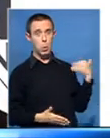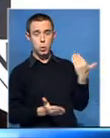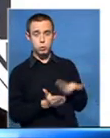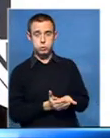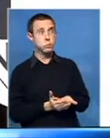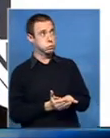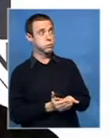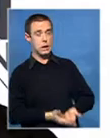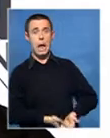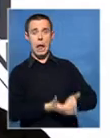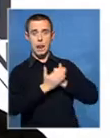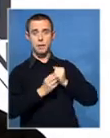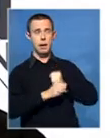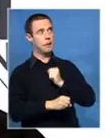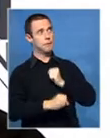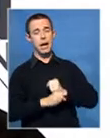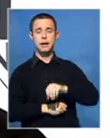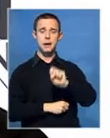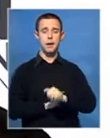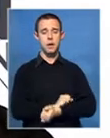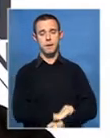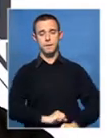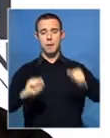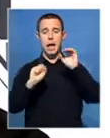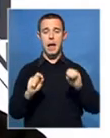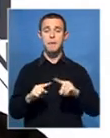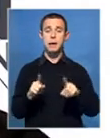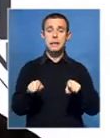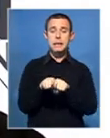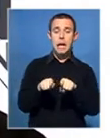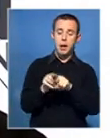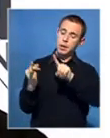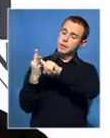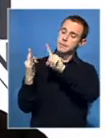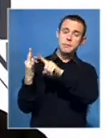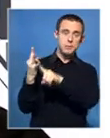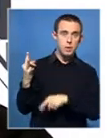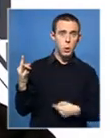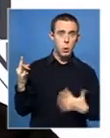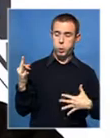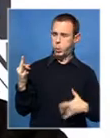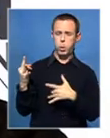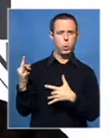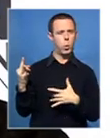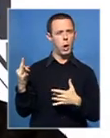stars, you know, our late stars in Mbulaeni, Mulaudzi, Senzo Meyiwa.